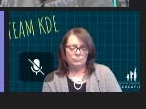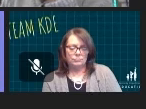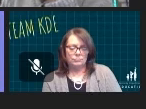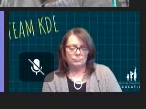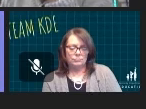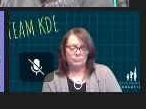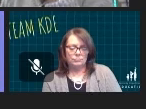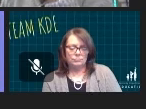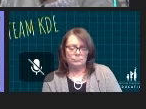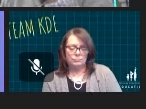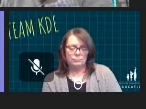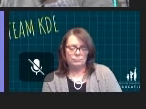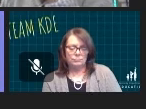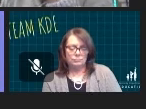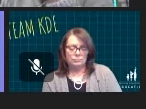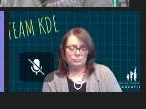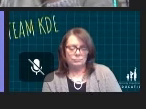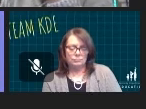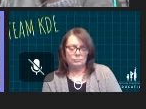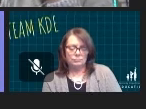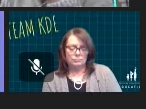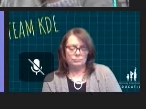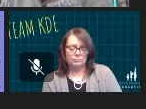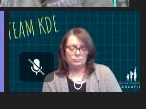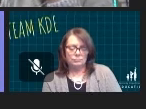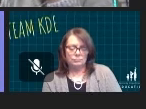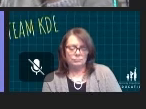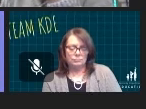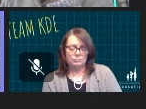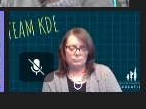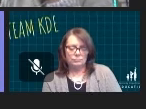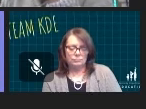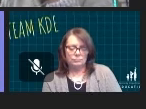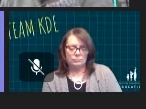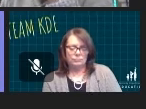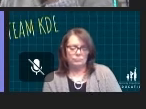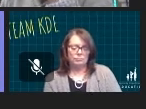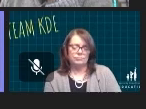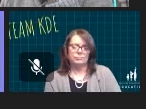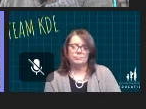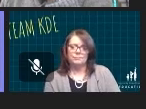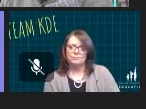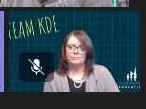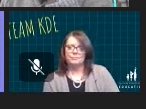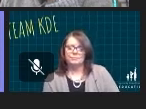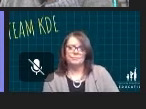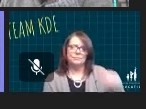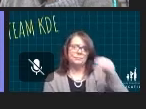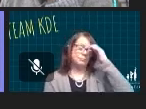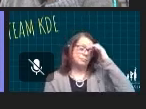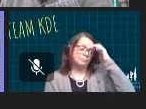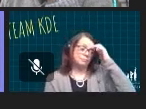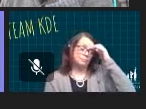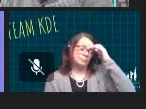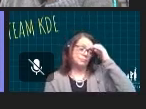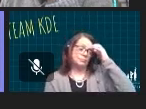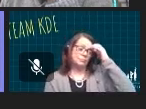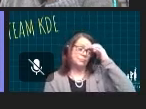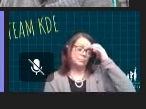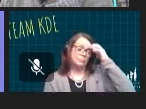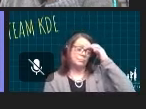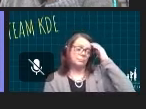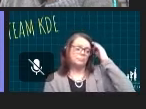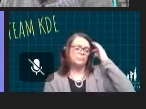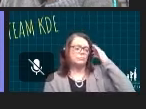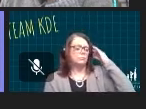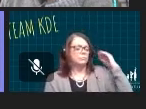the classroom data, where we do talk about the importance of what you're doing in the classroom